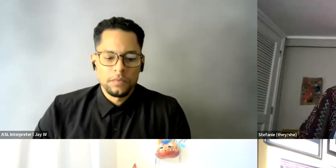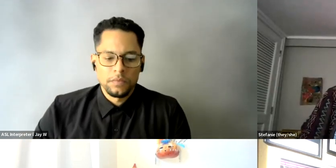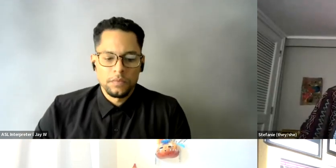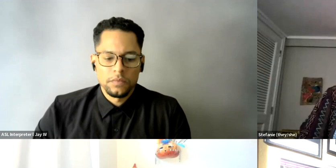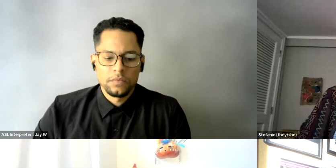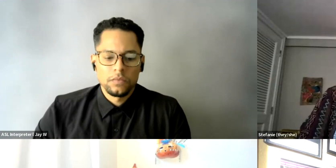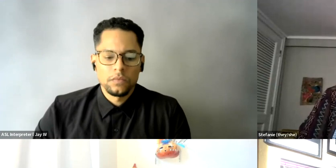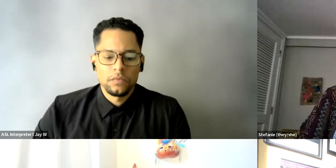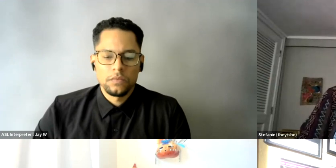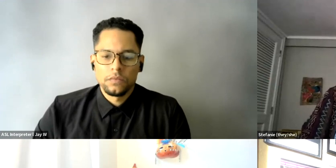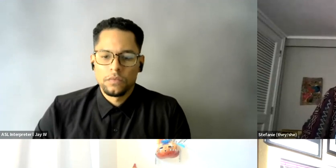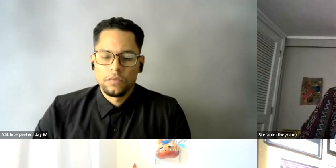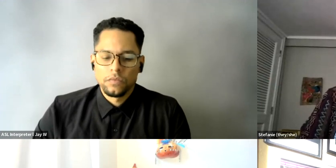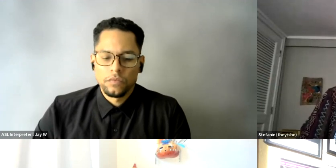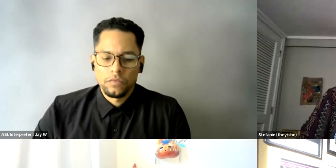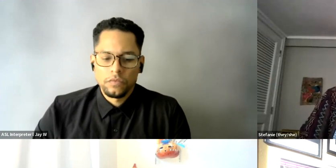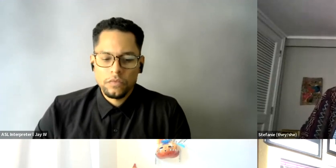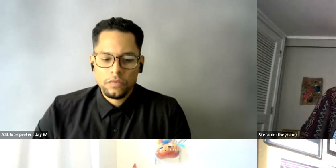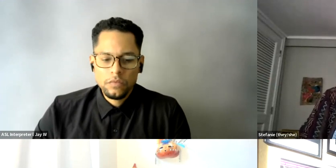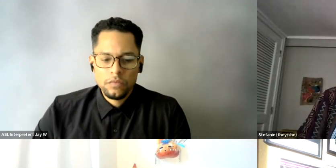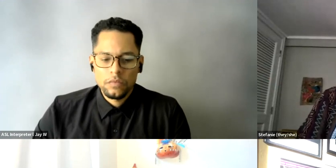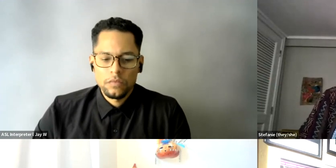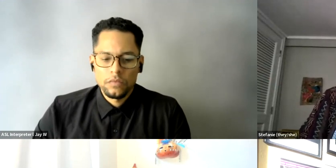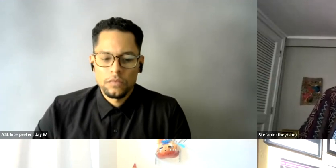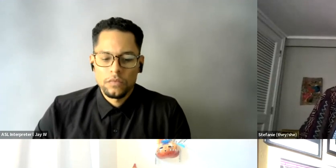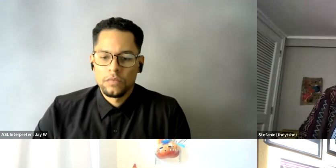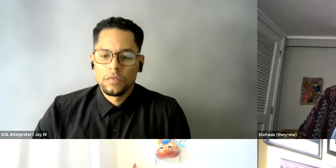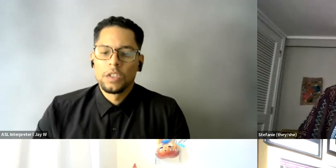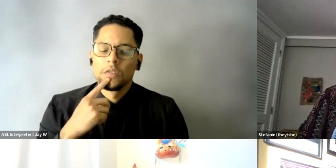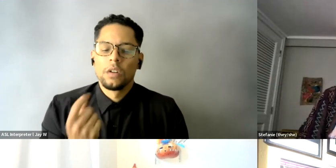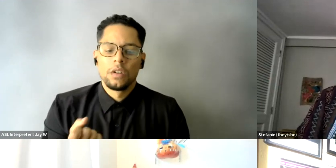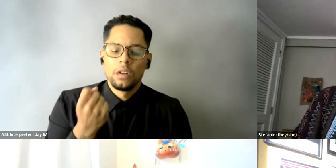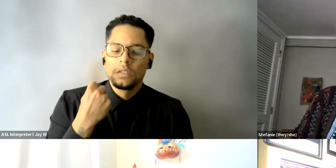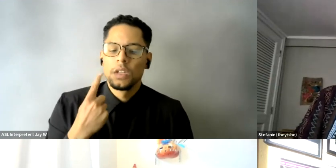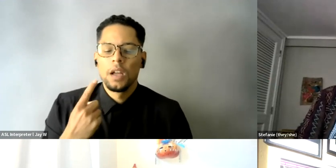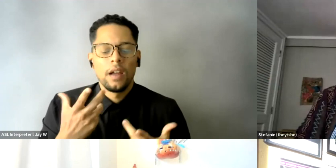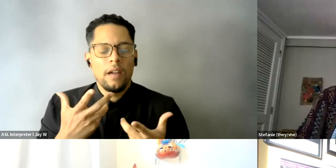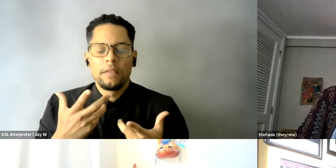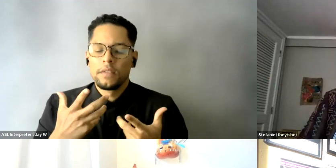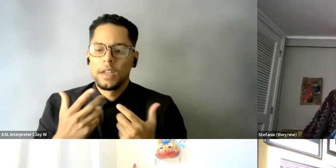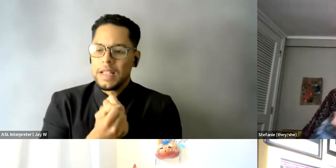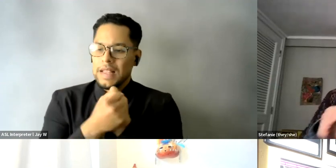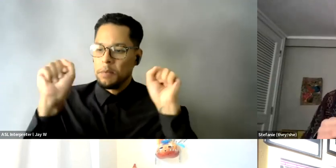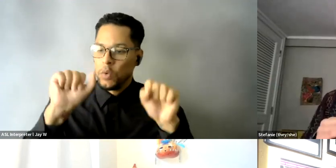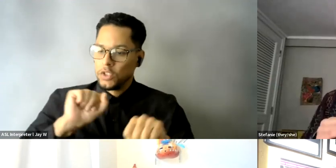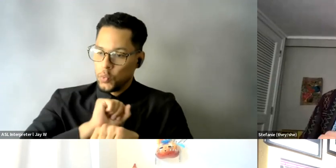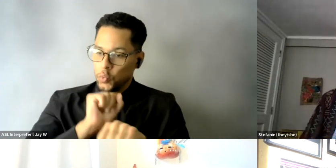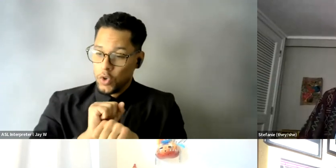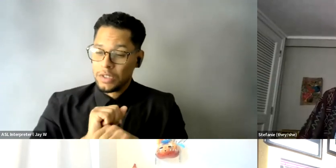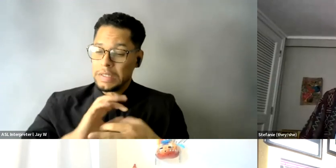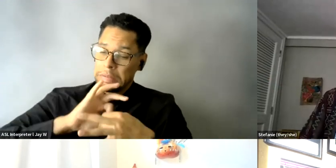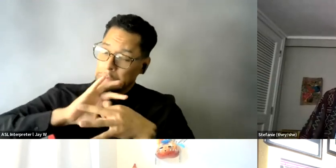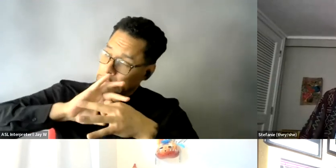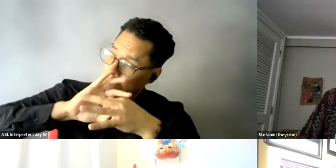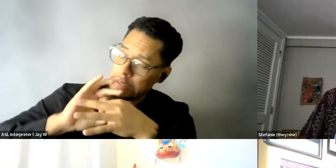The work, every liberation work is deeply, deeply inherently connected. And if we are not doing work in a connected